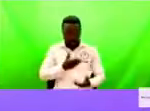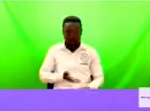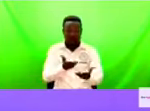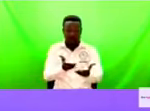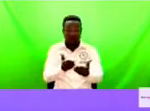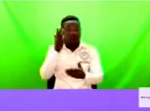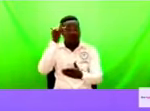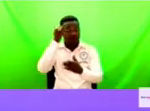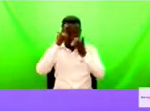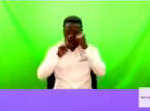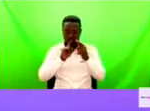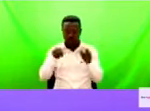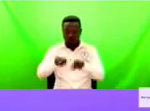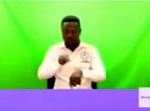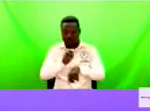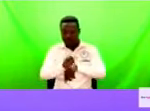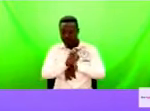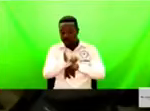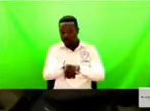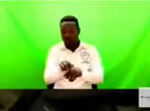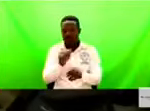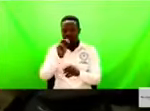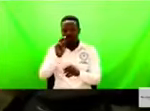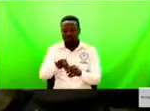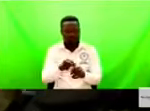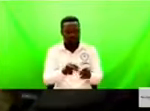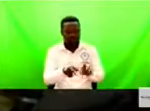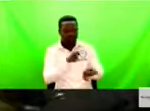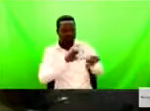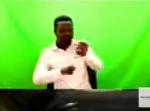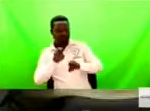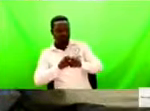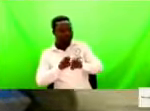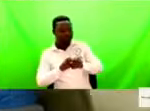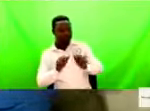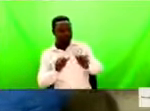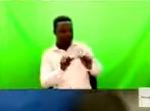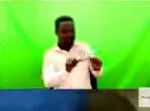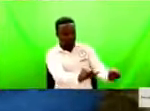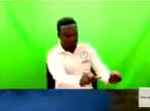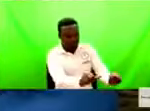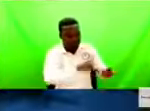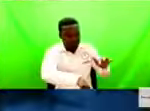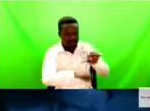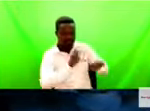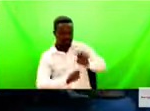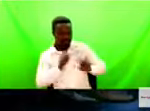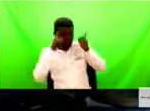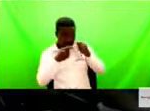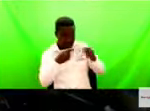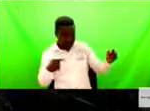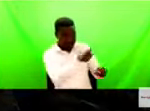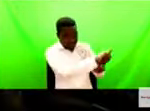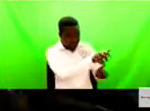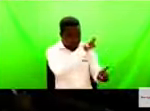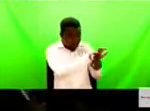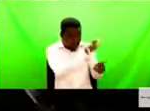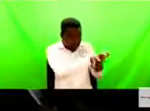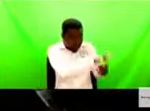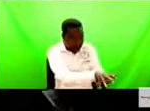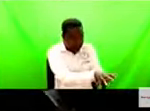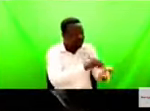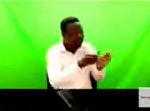see, in ministry, you don't retreat, you don't surrender. You only go forward. Because when the enemy is in pursuit, you